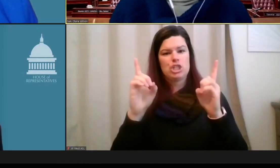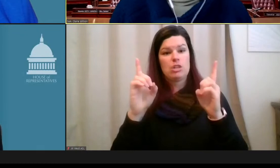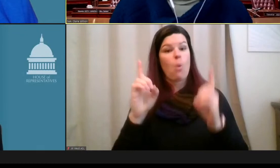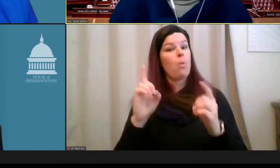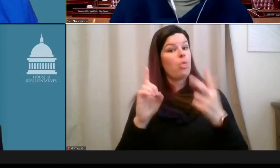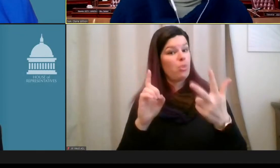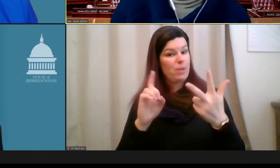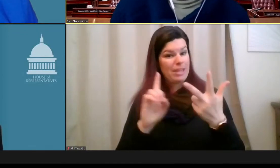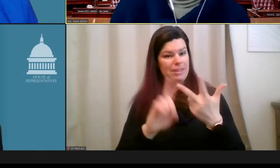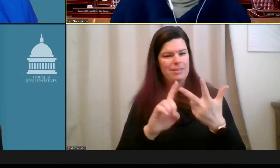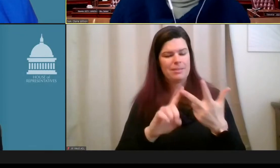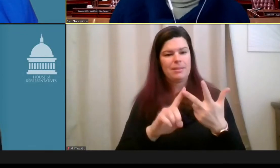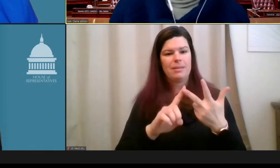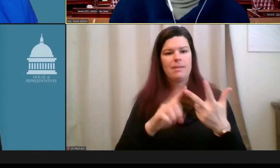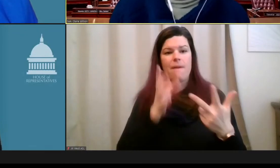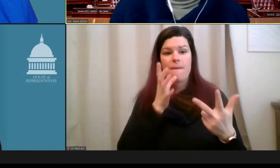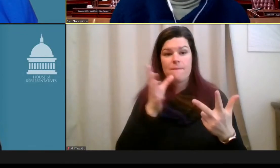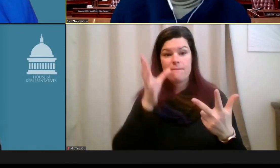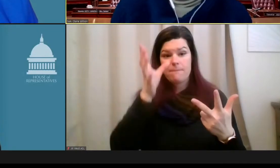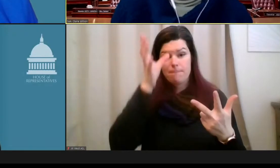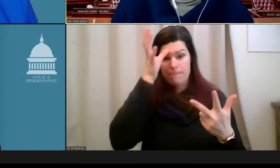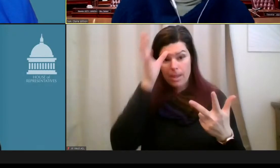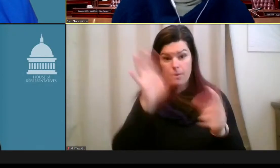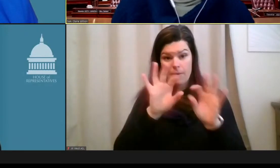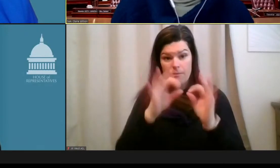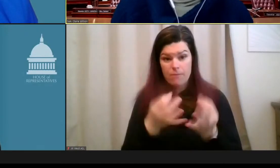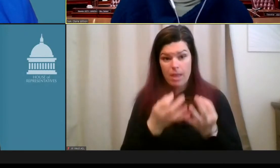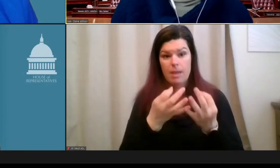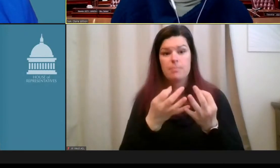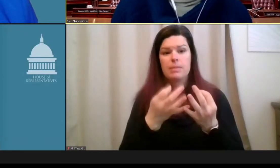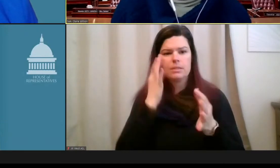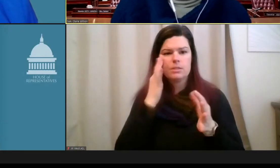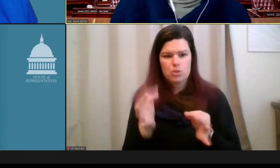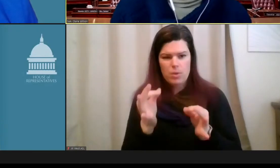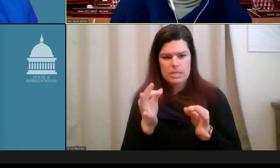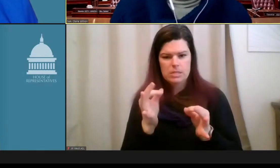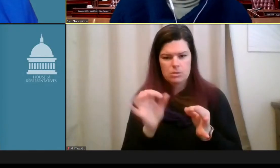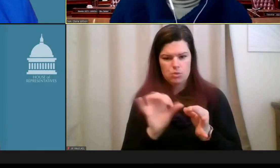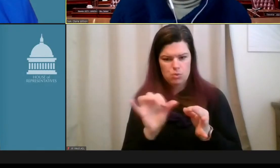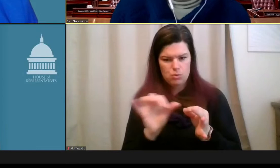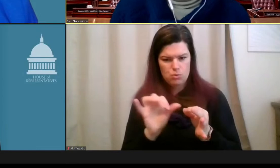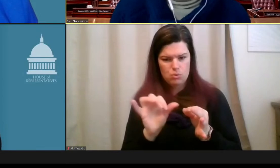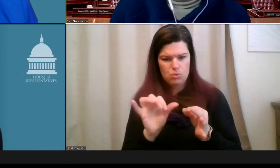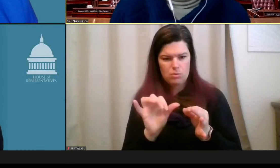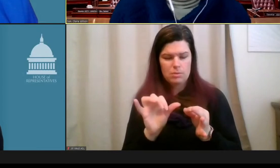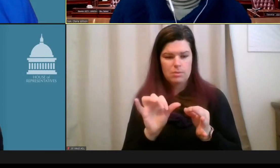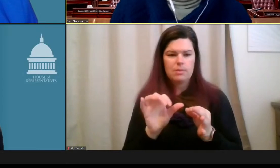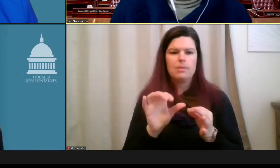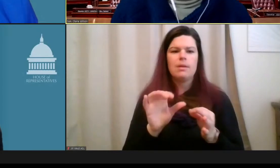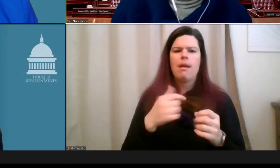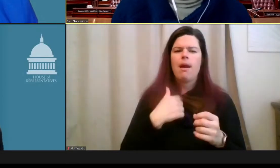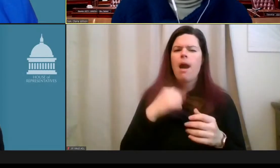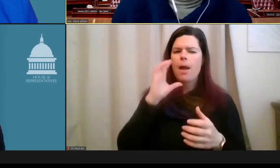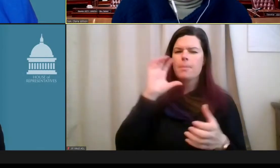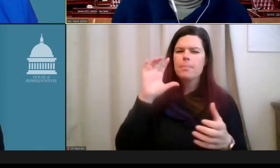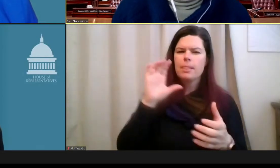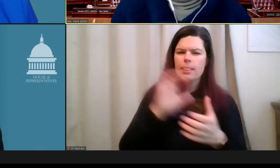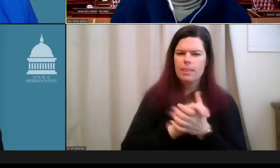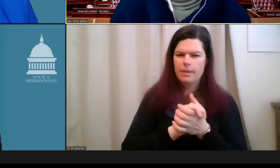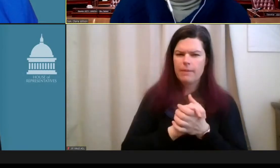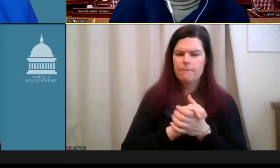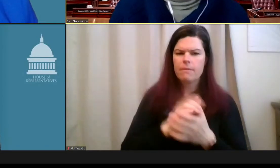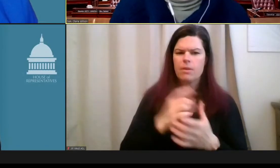family parent choice perspective. And that is, I believe strongly that we need to make